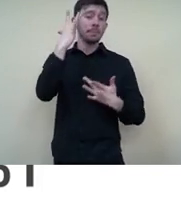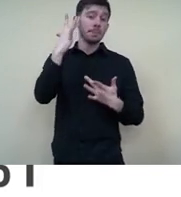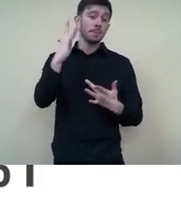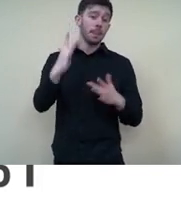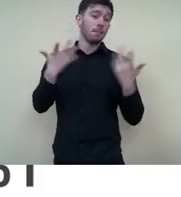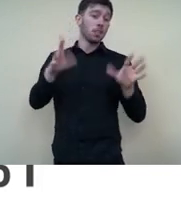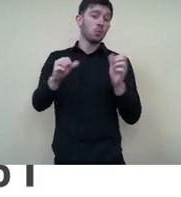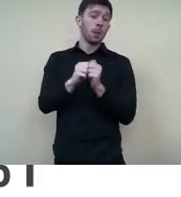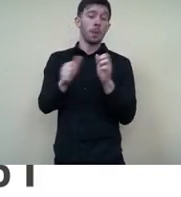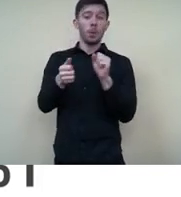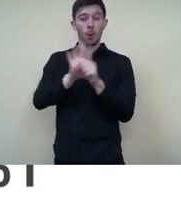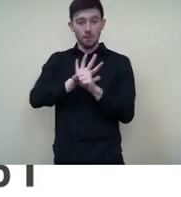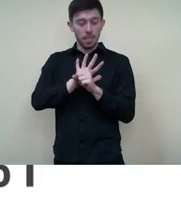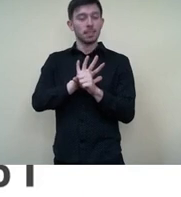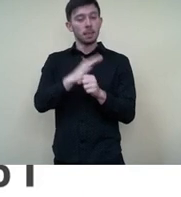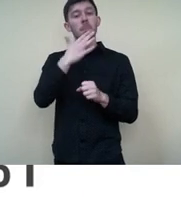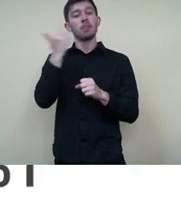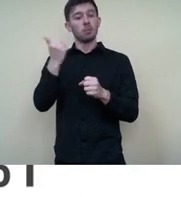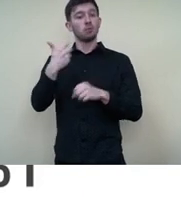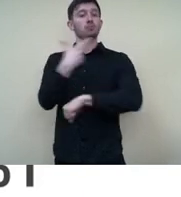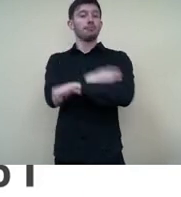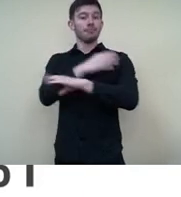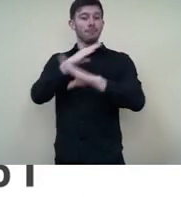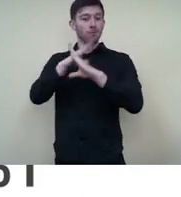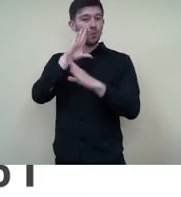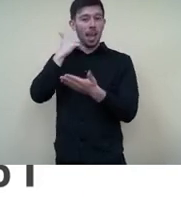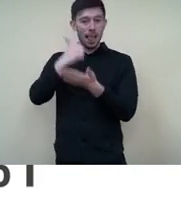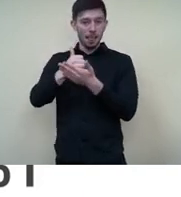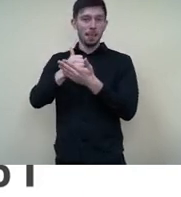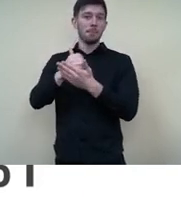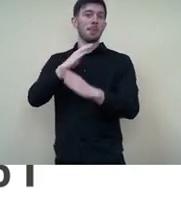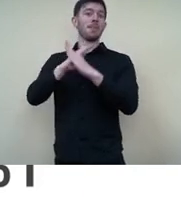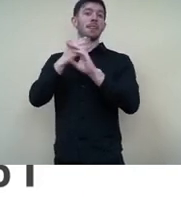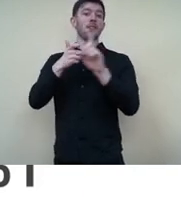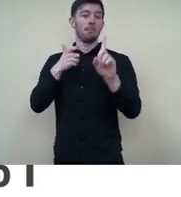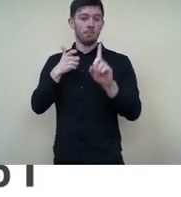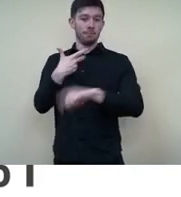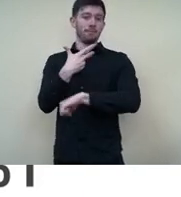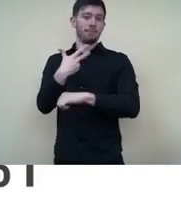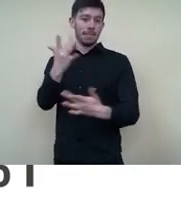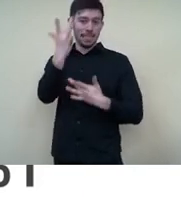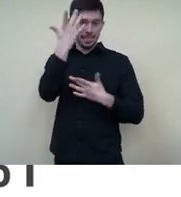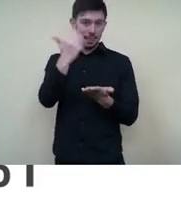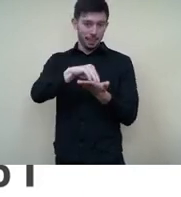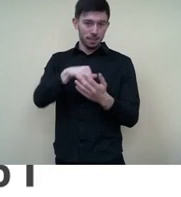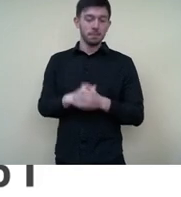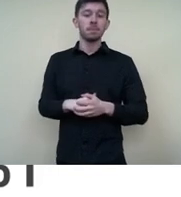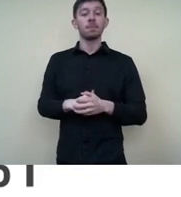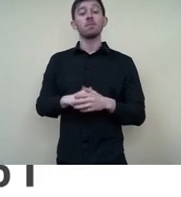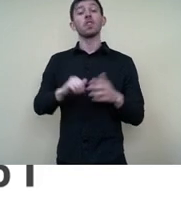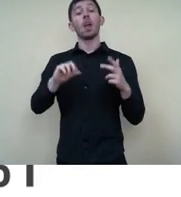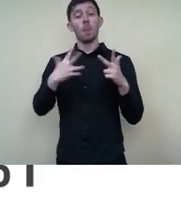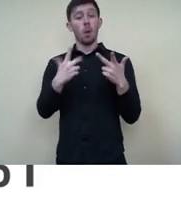been very, very prevalent in both society, in the US society and worldwide. And the third is an